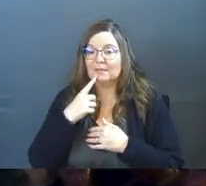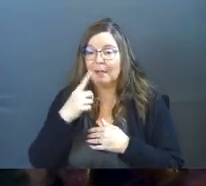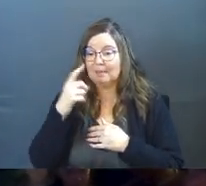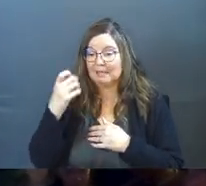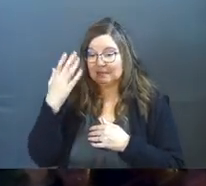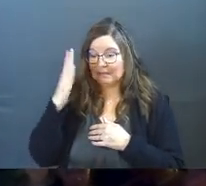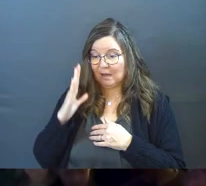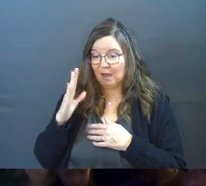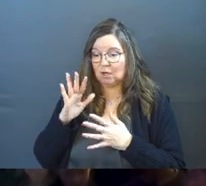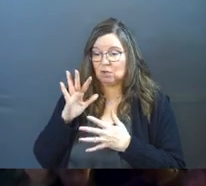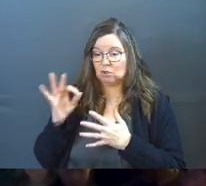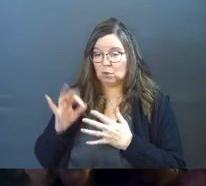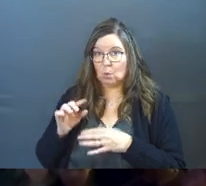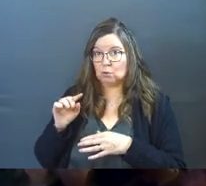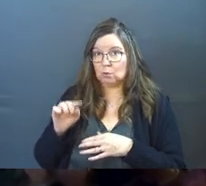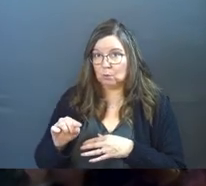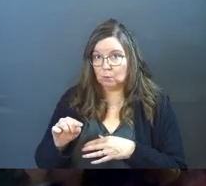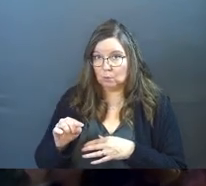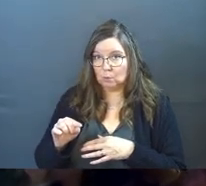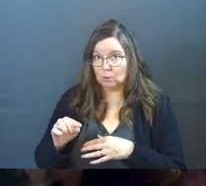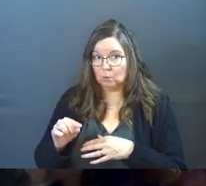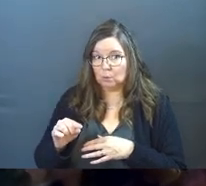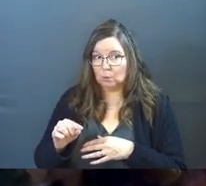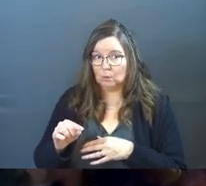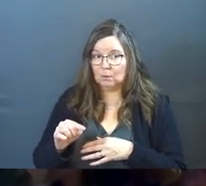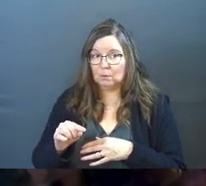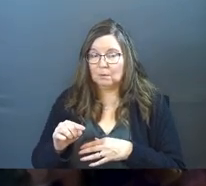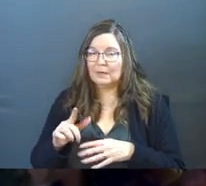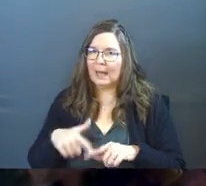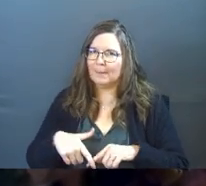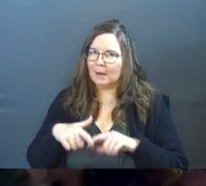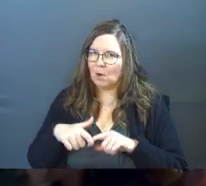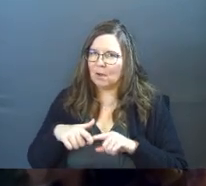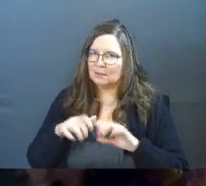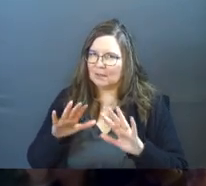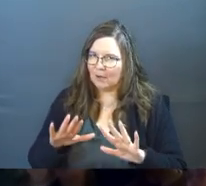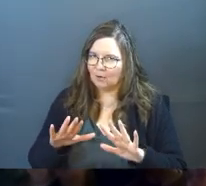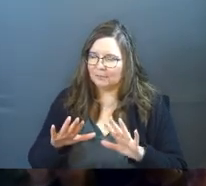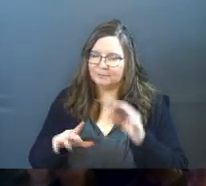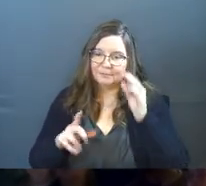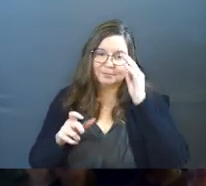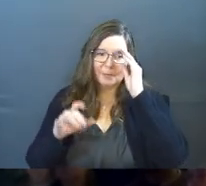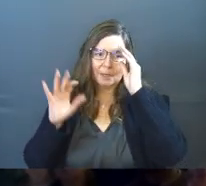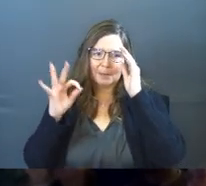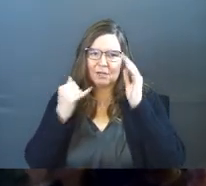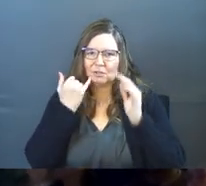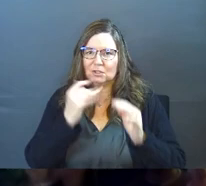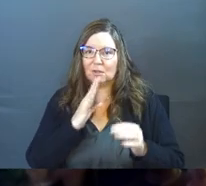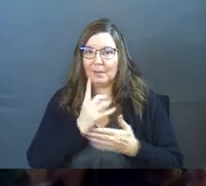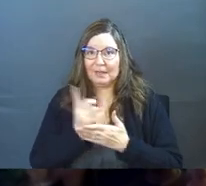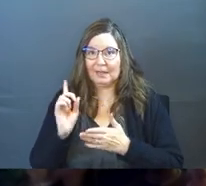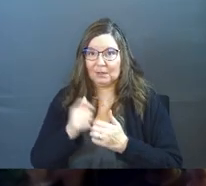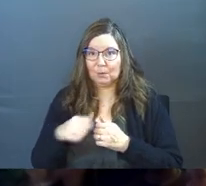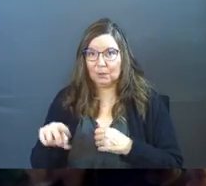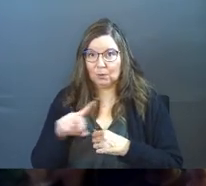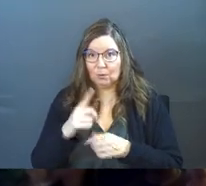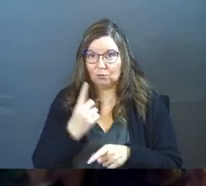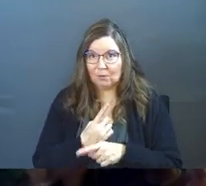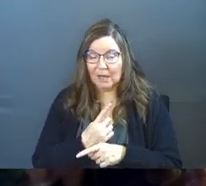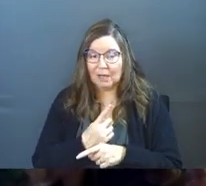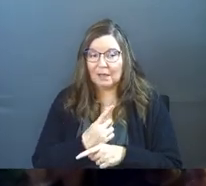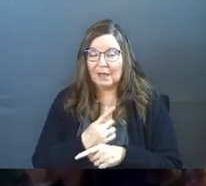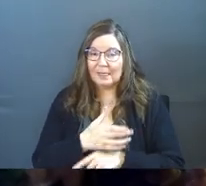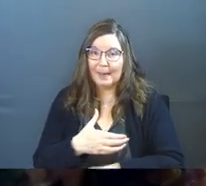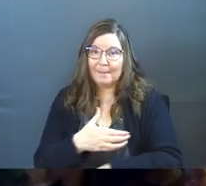since God chose you. Now I'll pause there because Pastor Josh talked about that last week with y'all, right?